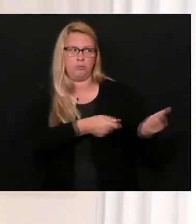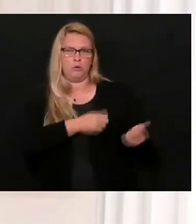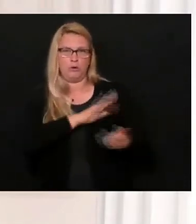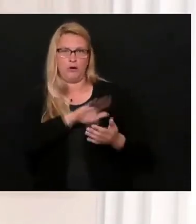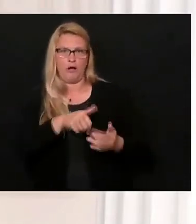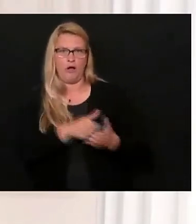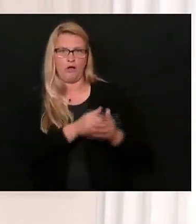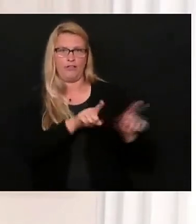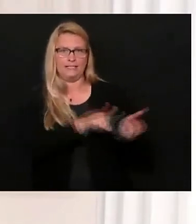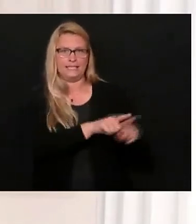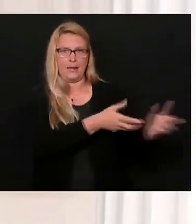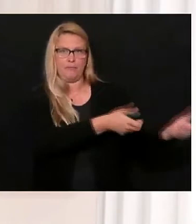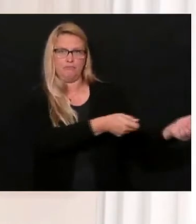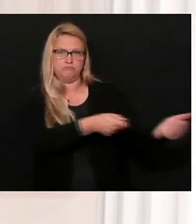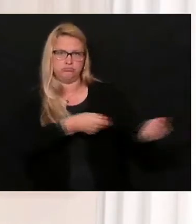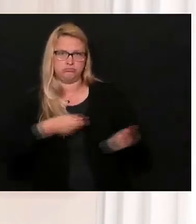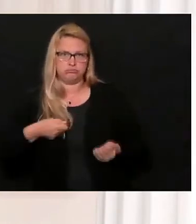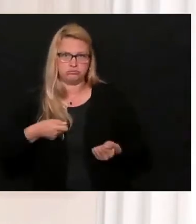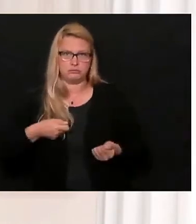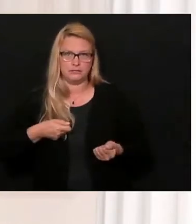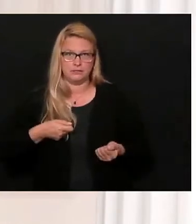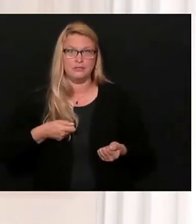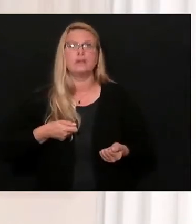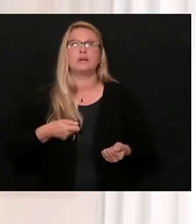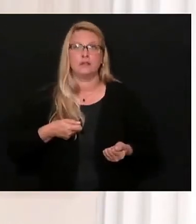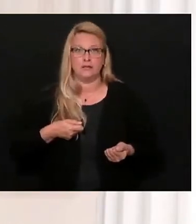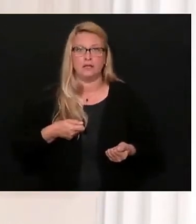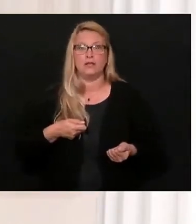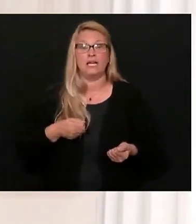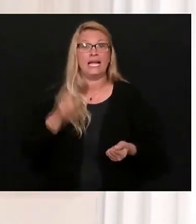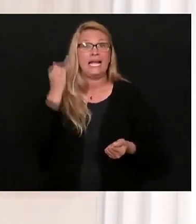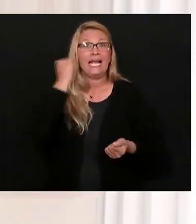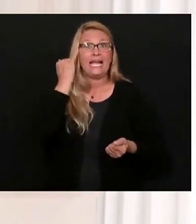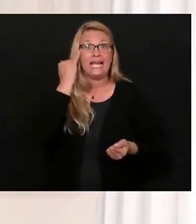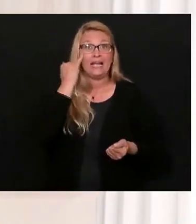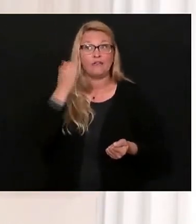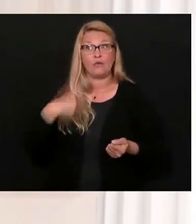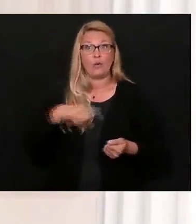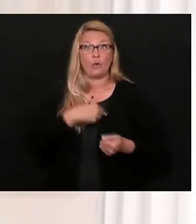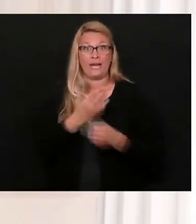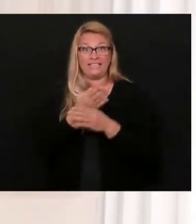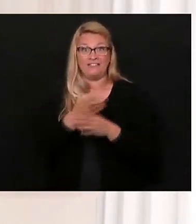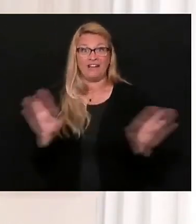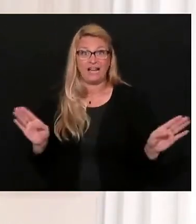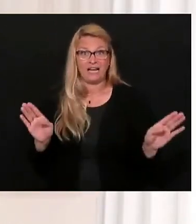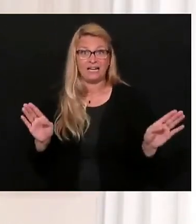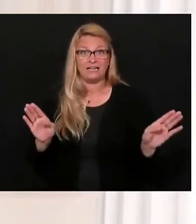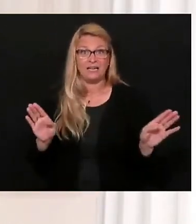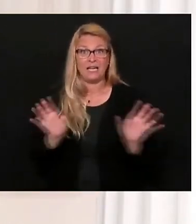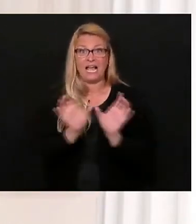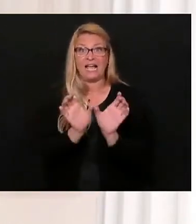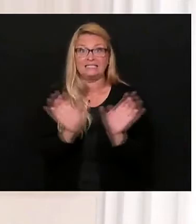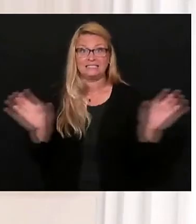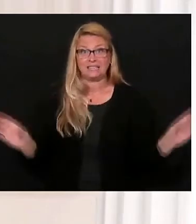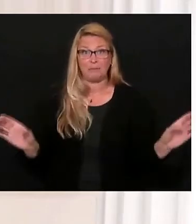and everything that we know says that if we fracture ourselves, if we become a house